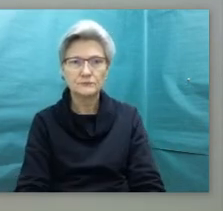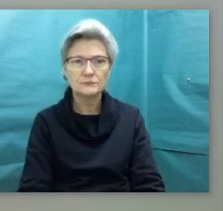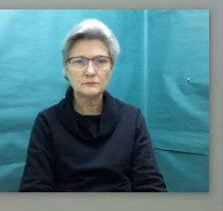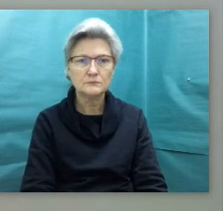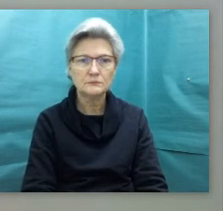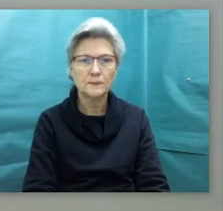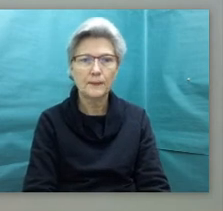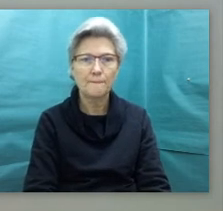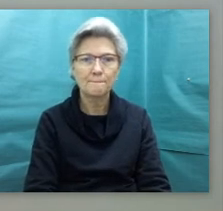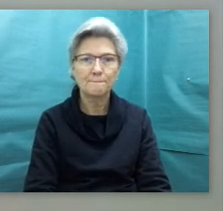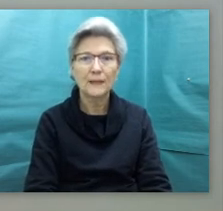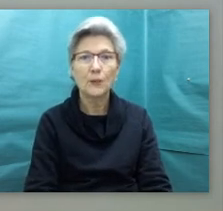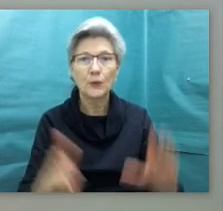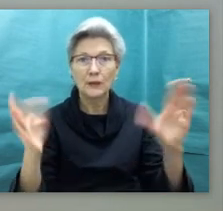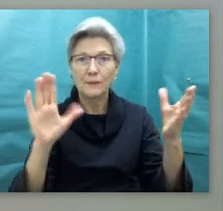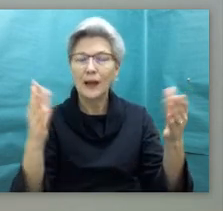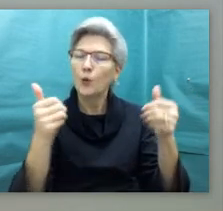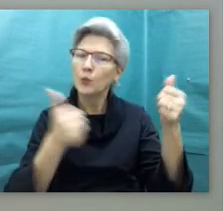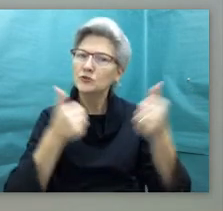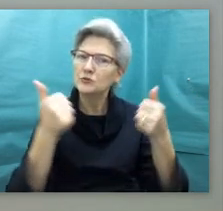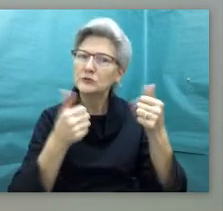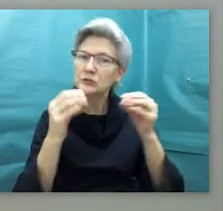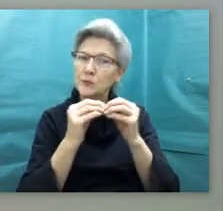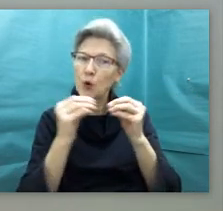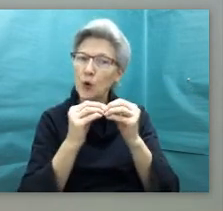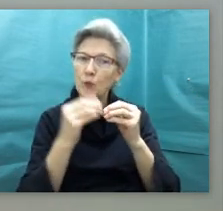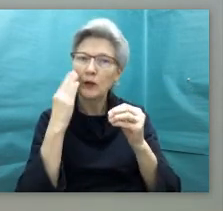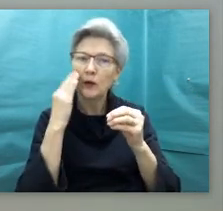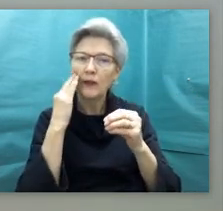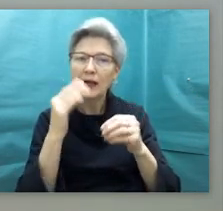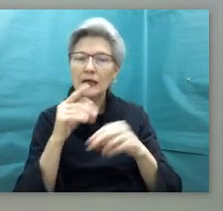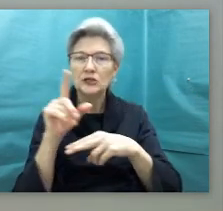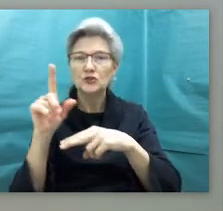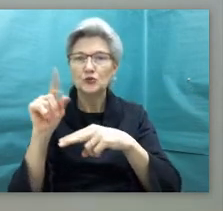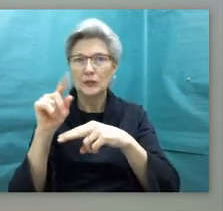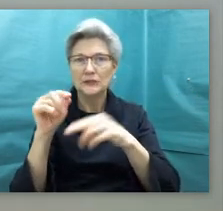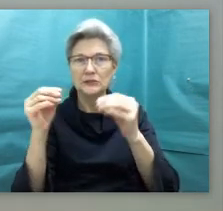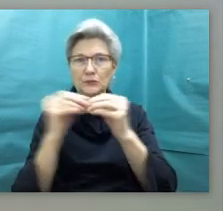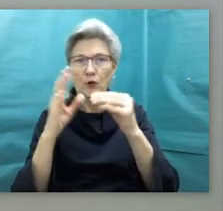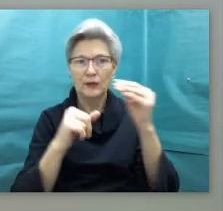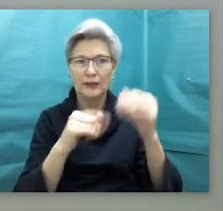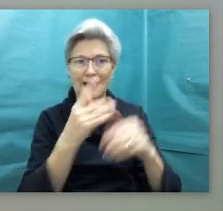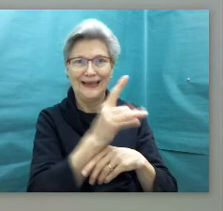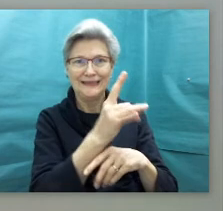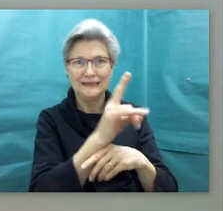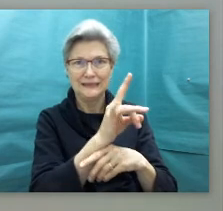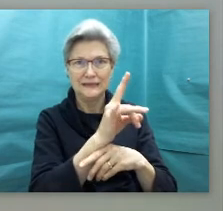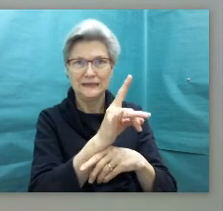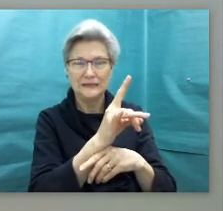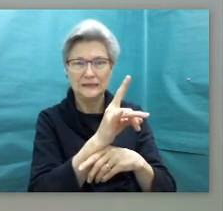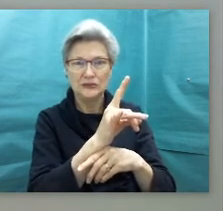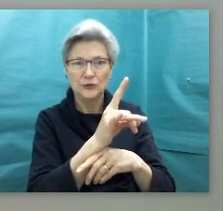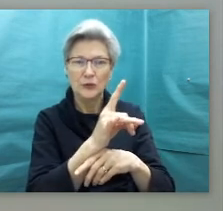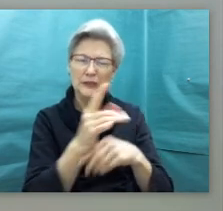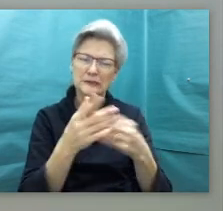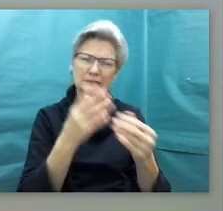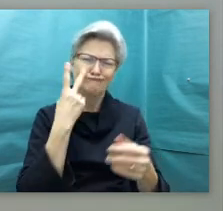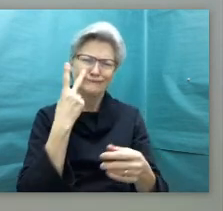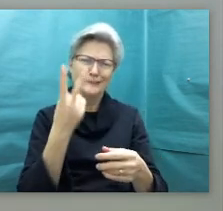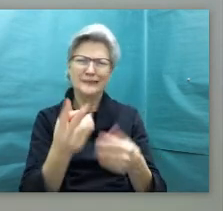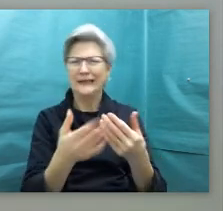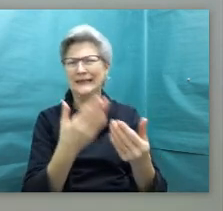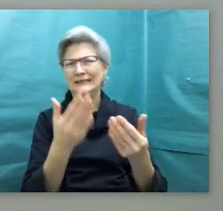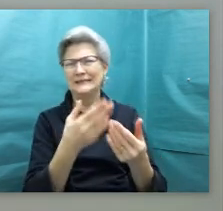20/100ths. Then we compare which one is more, and we know that 20 is more than 18. And so we can easily see again